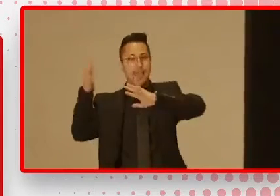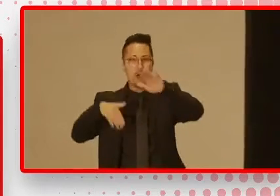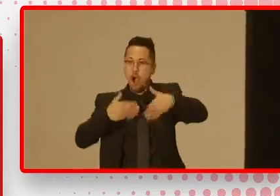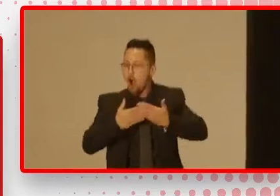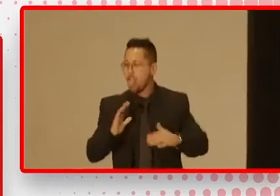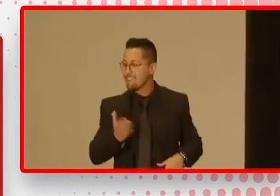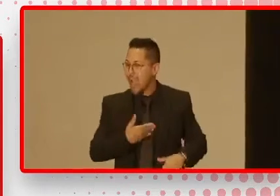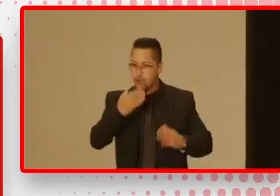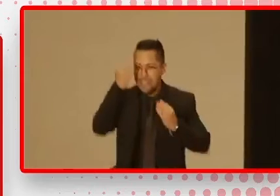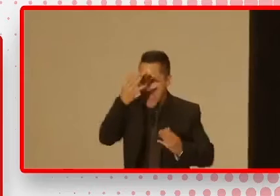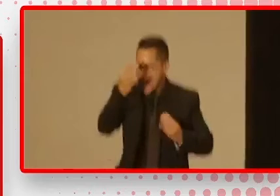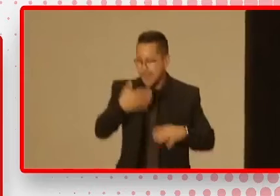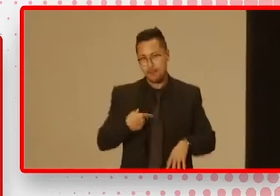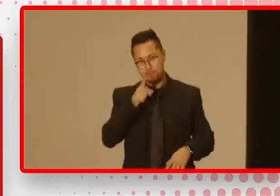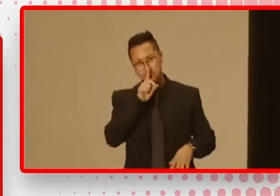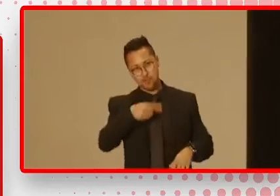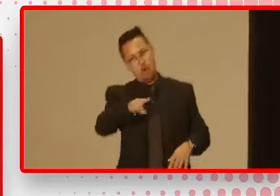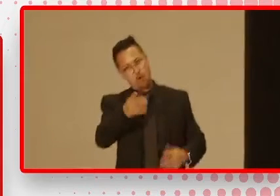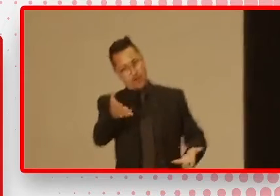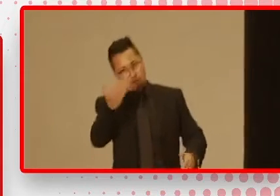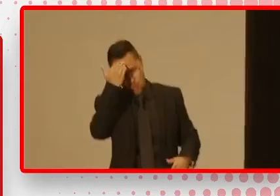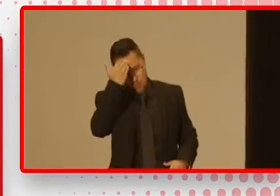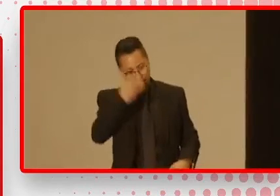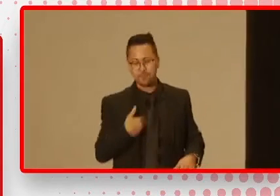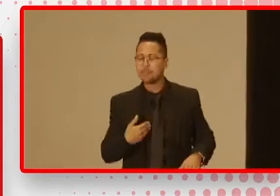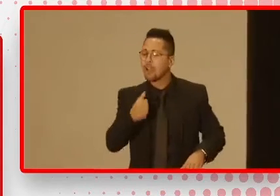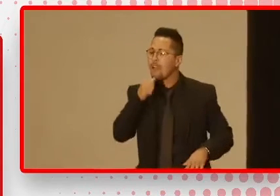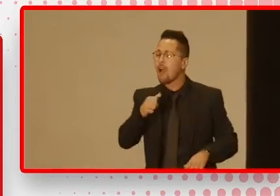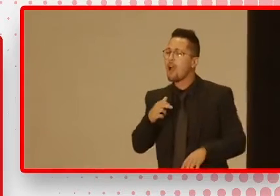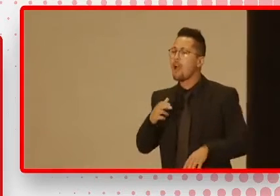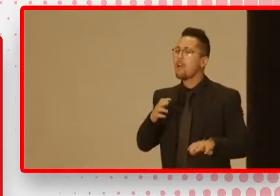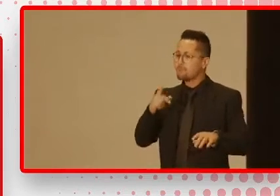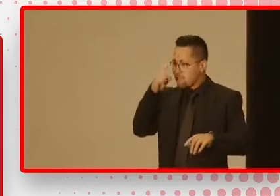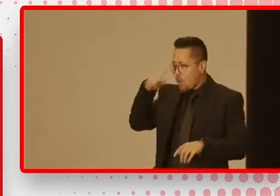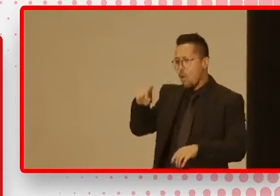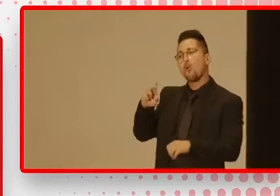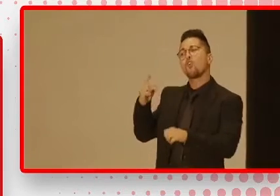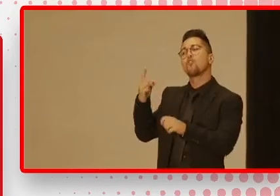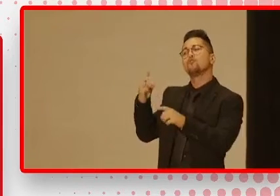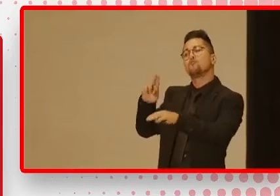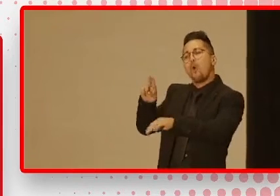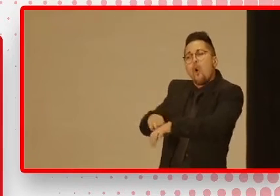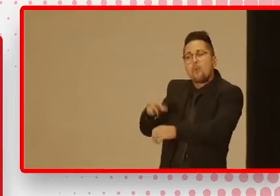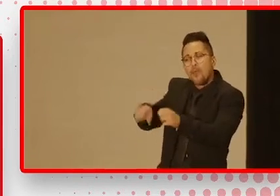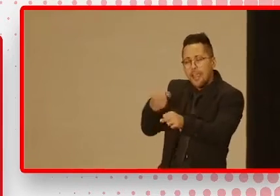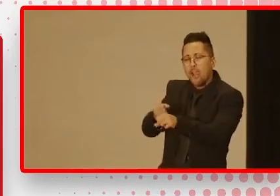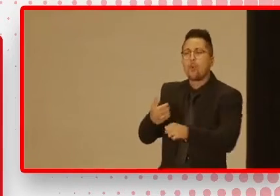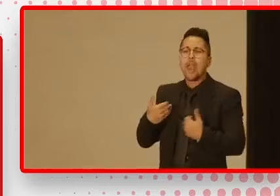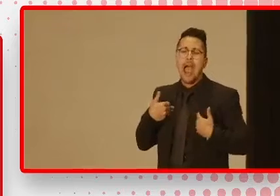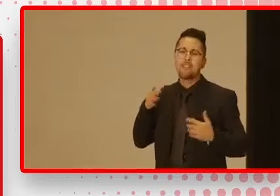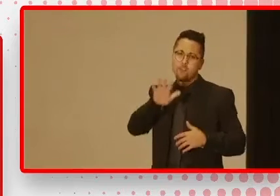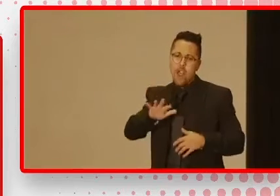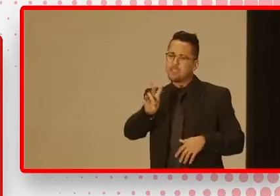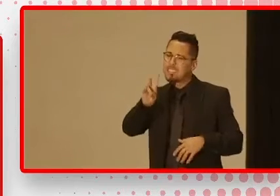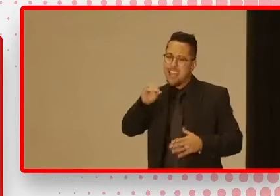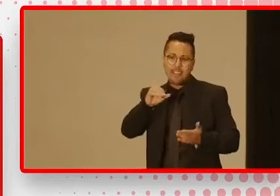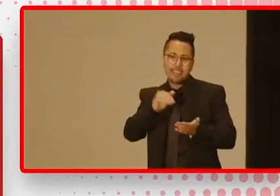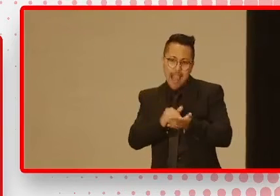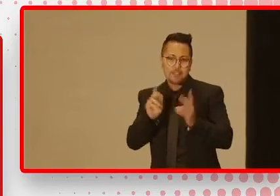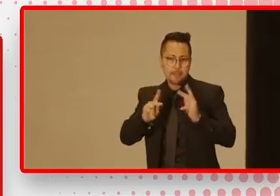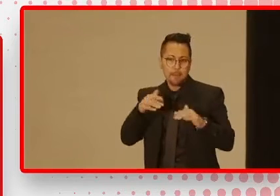I'm sure you all know. But in a just a normal year, we usually have around 70,000 individuals that are walking through our doors every